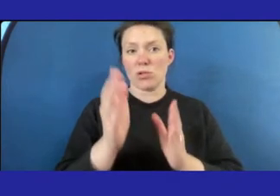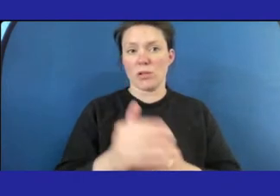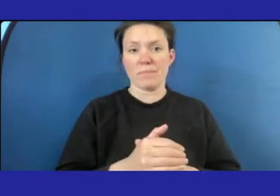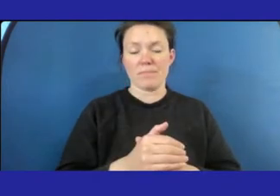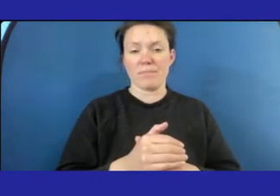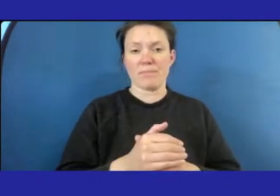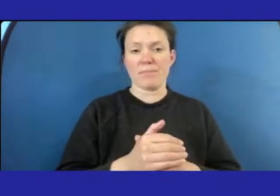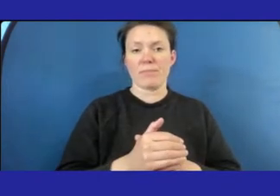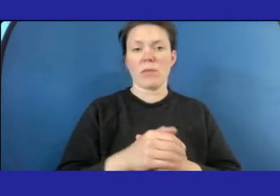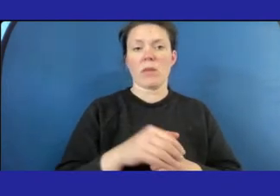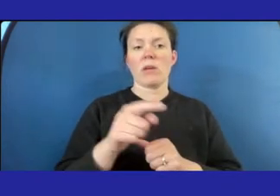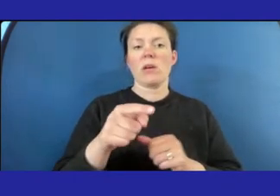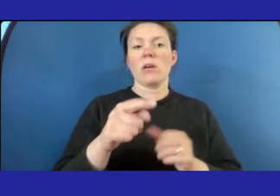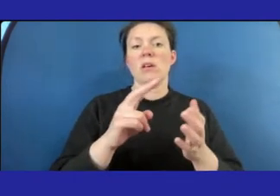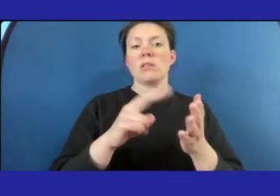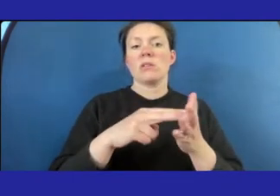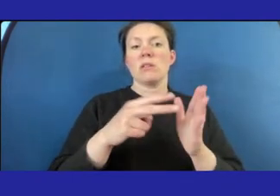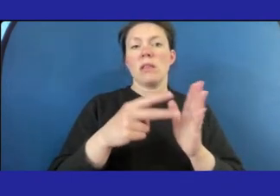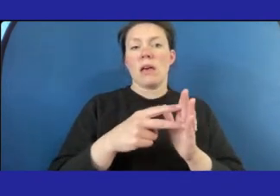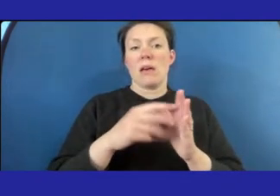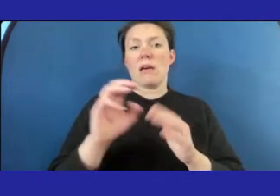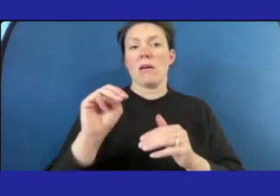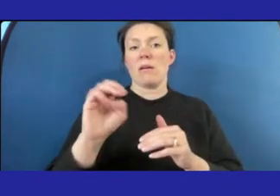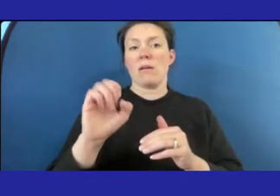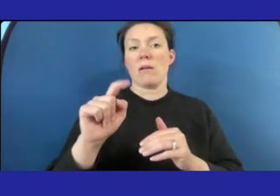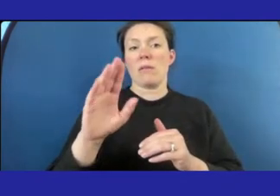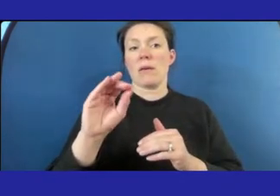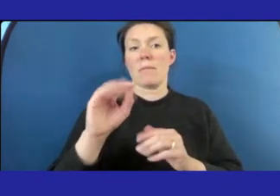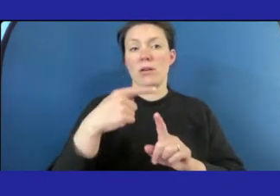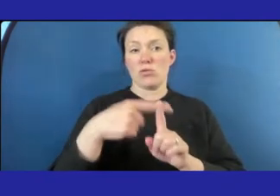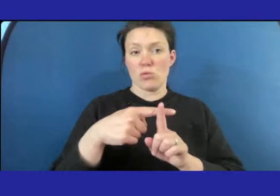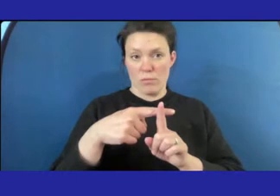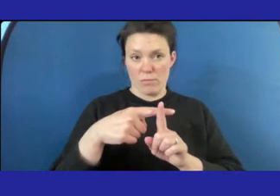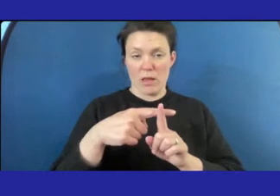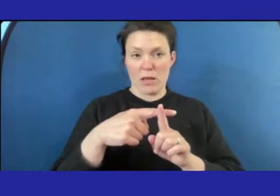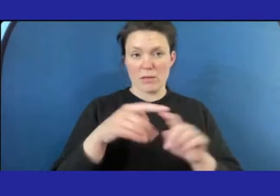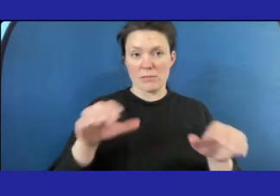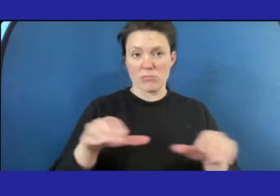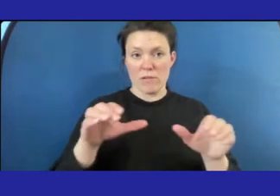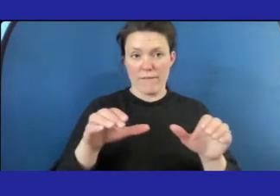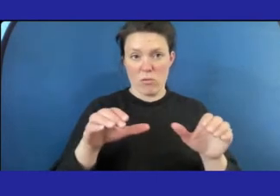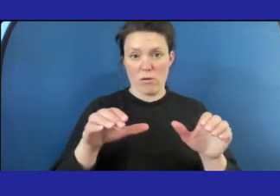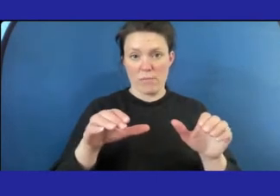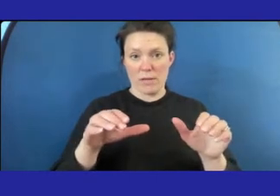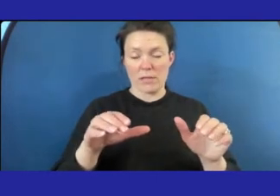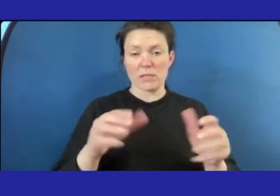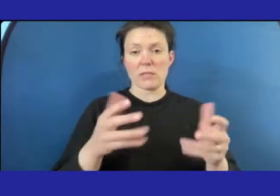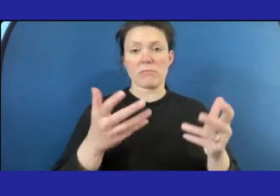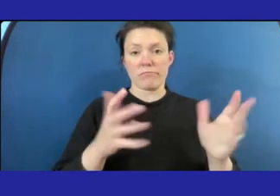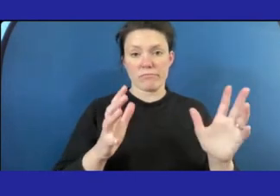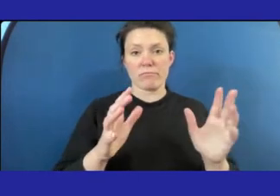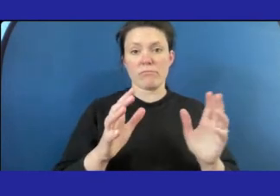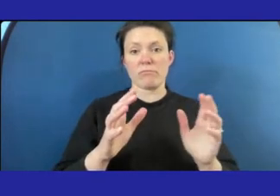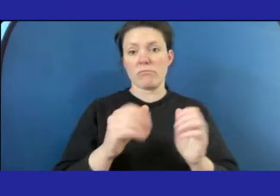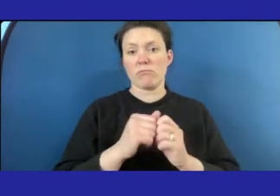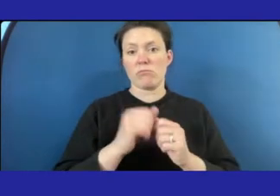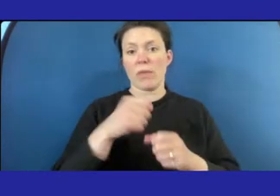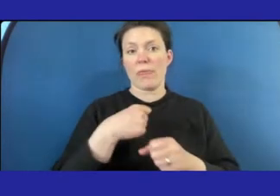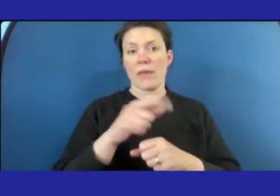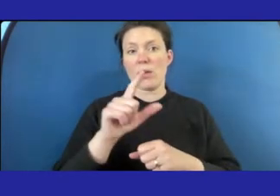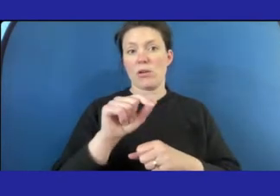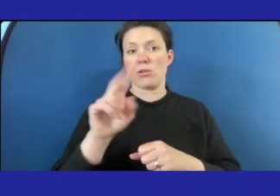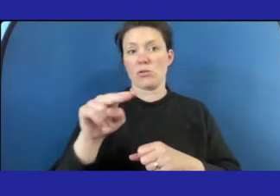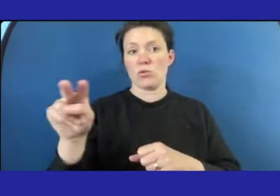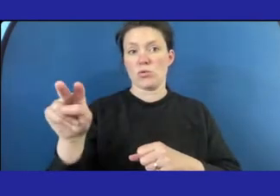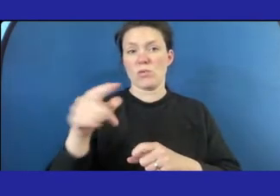now taking a look. We went through our Metro Plus performance throughout 2022. So this is